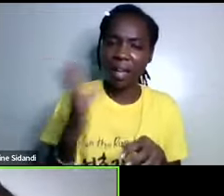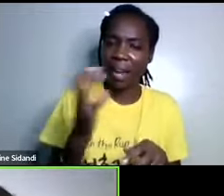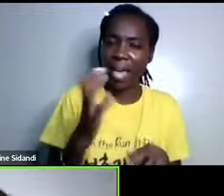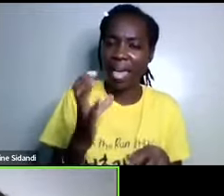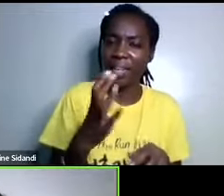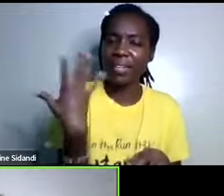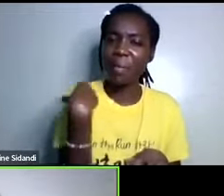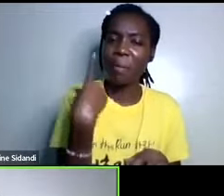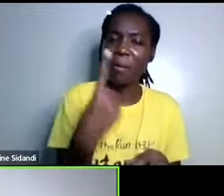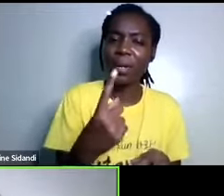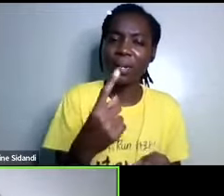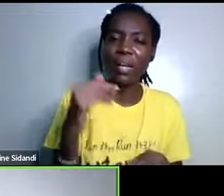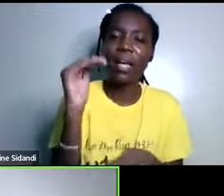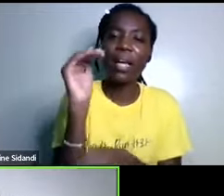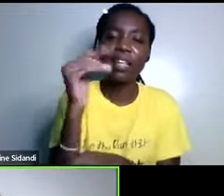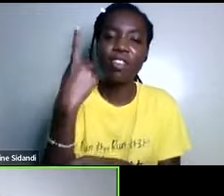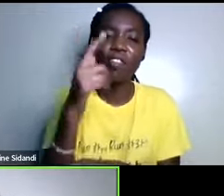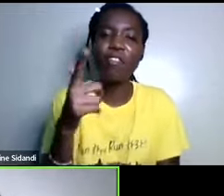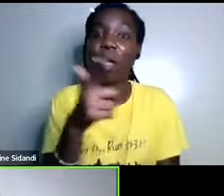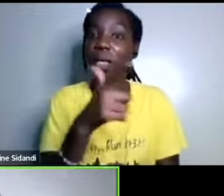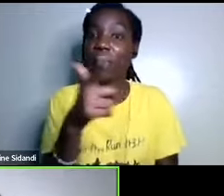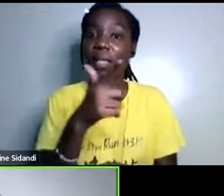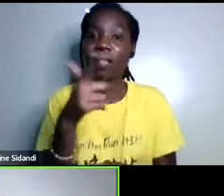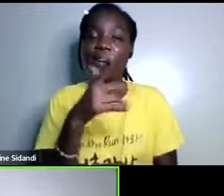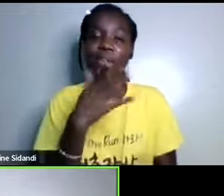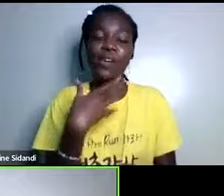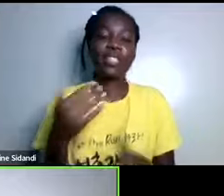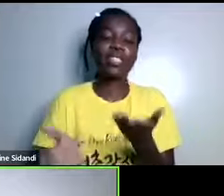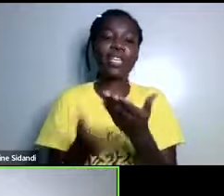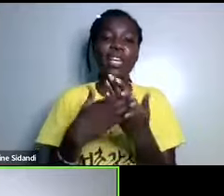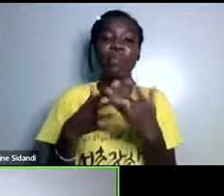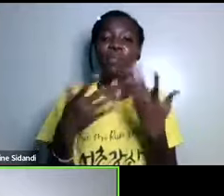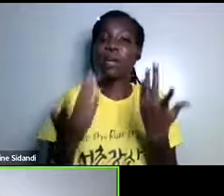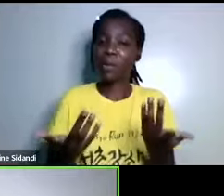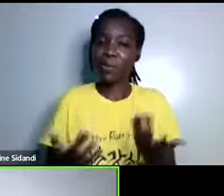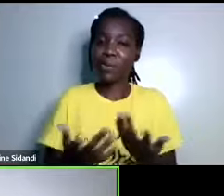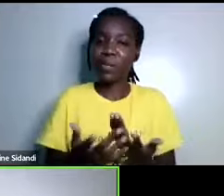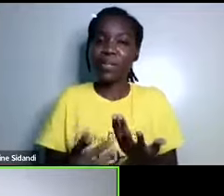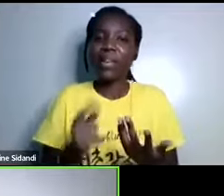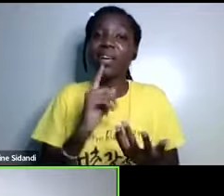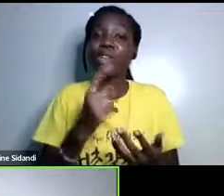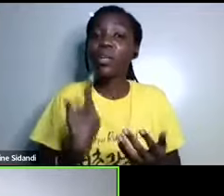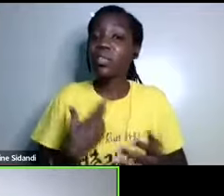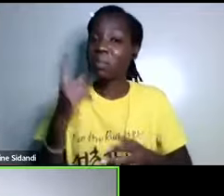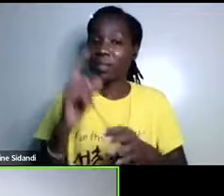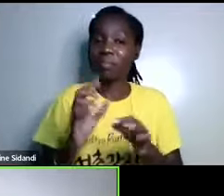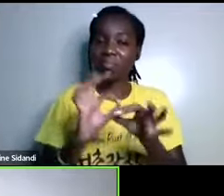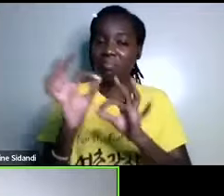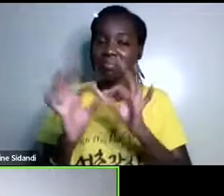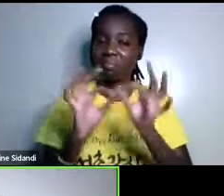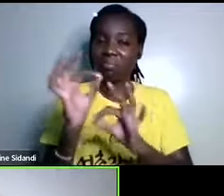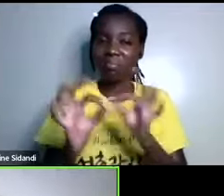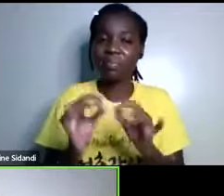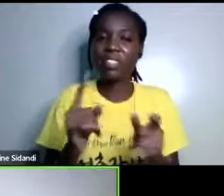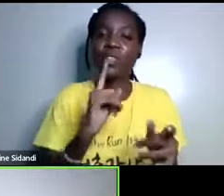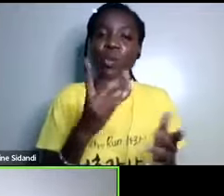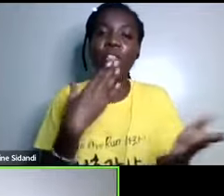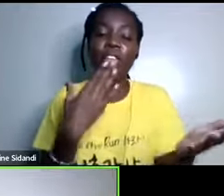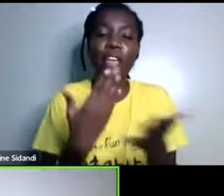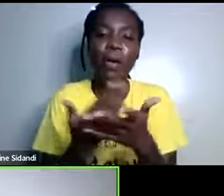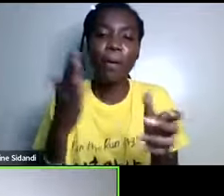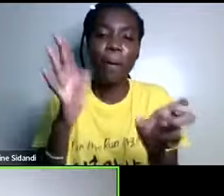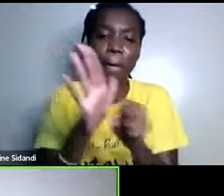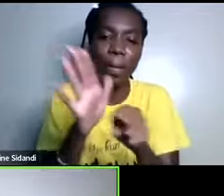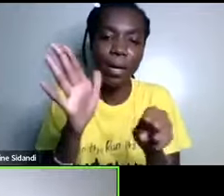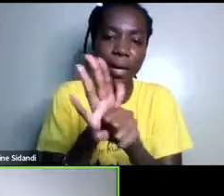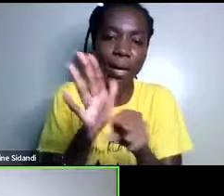virtual assistant. Hey, we need to style up people. So thank you so much, guys. I don't think we have.